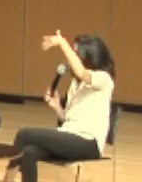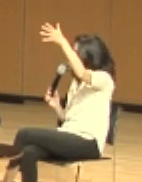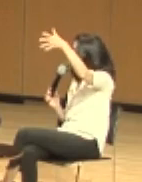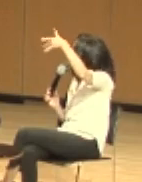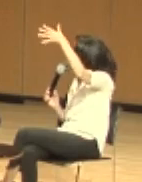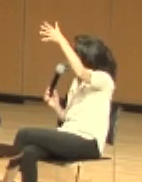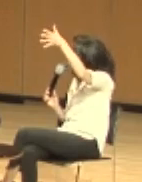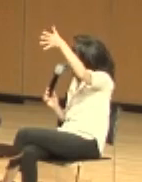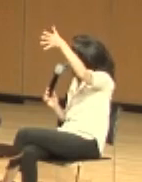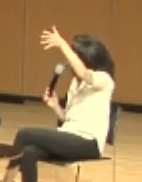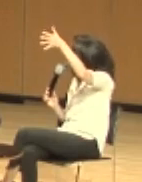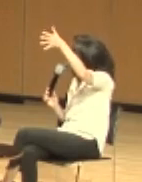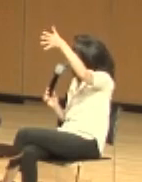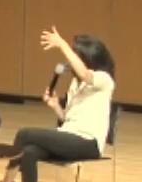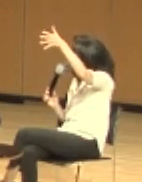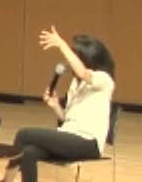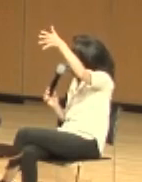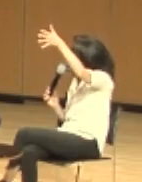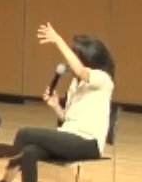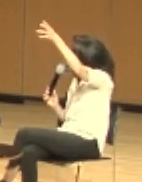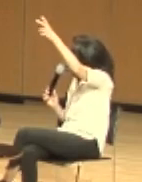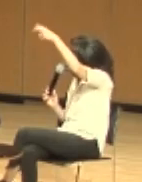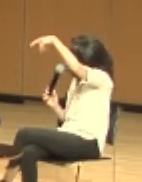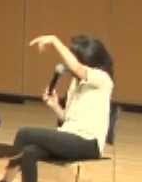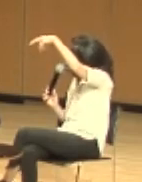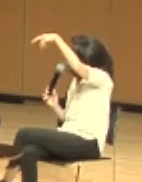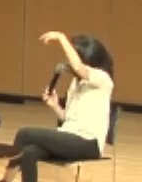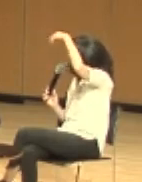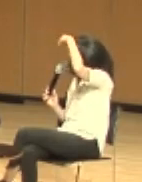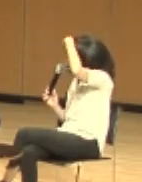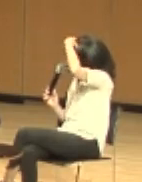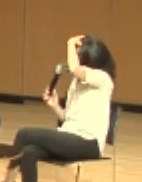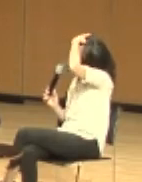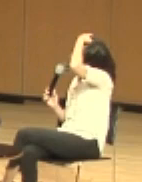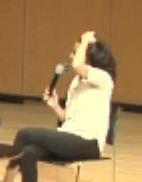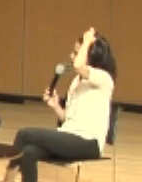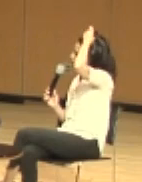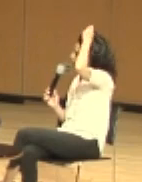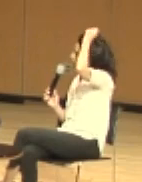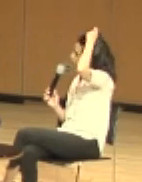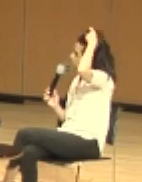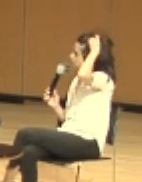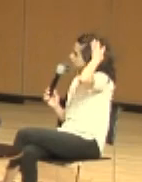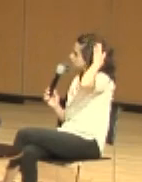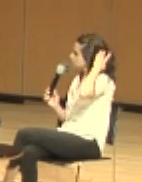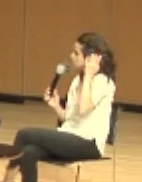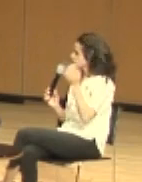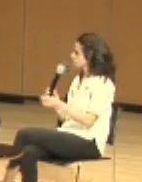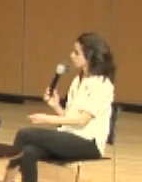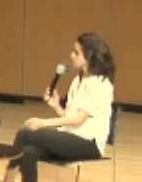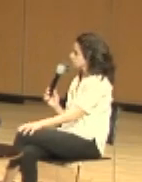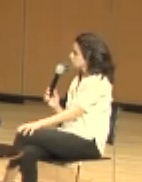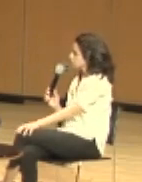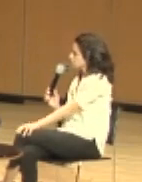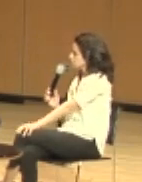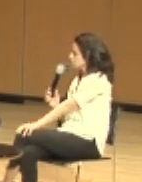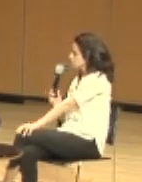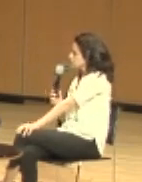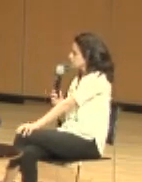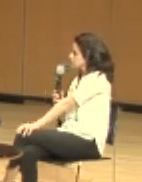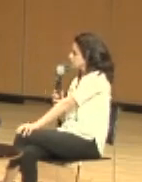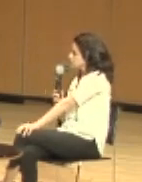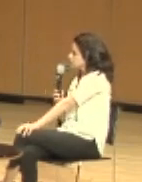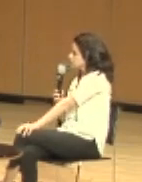is there a similar politics to the place well I mean he he writes inos because that's